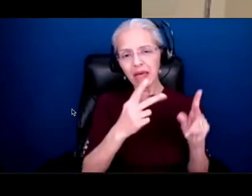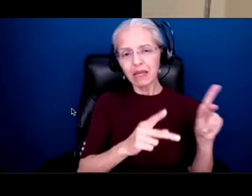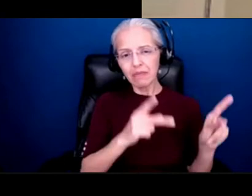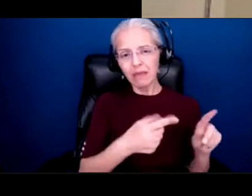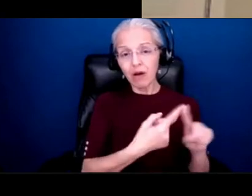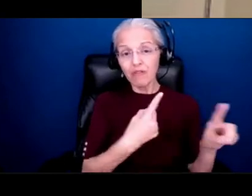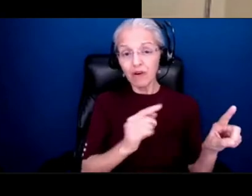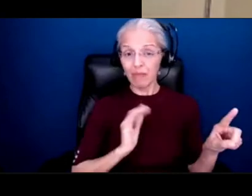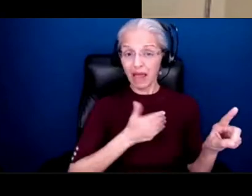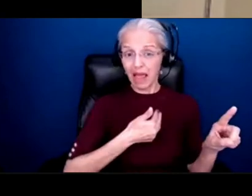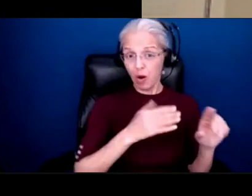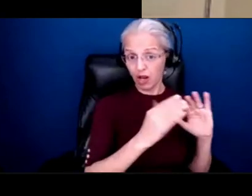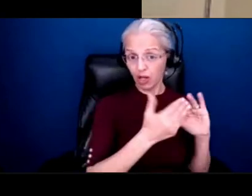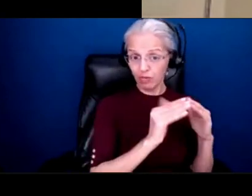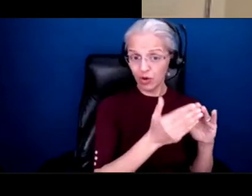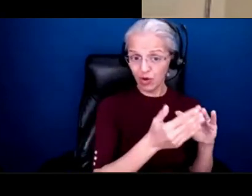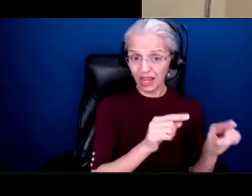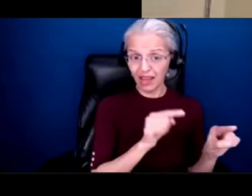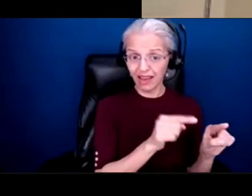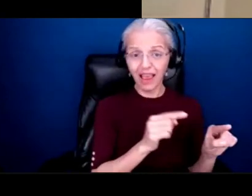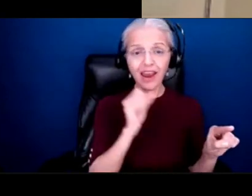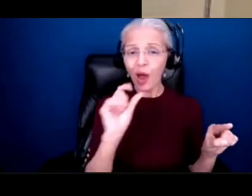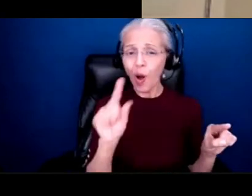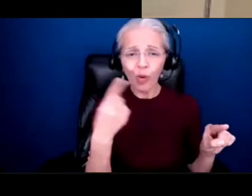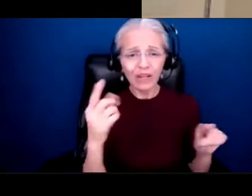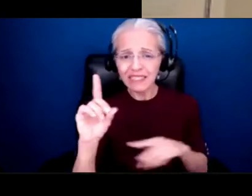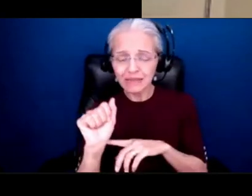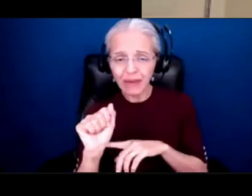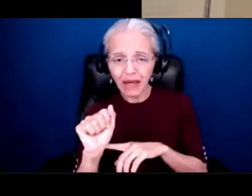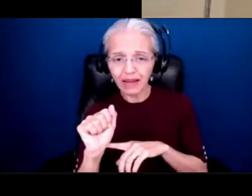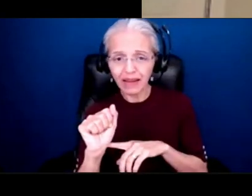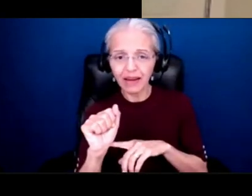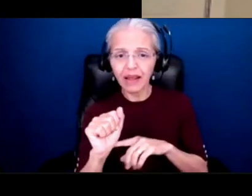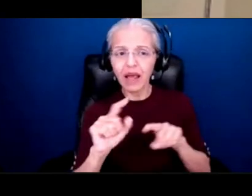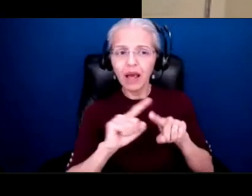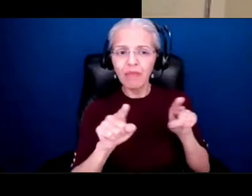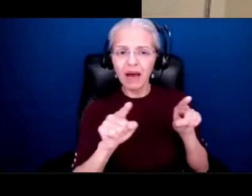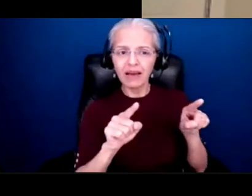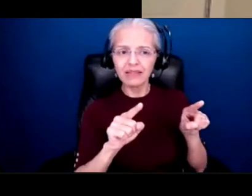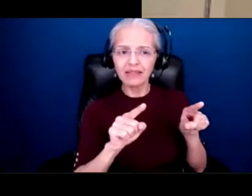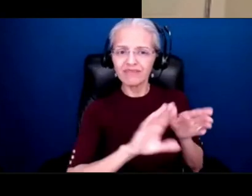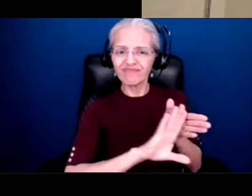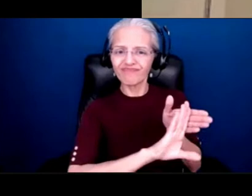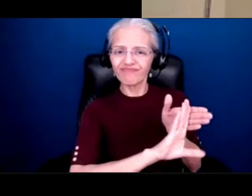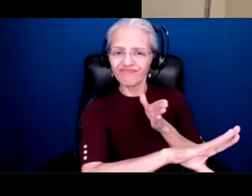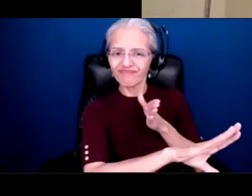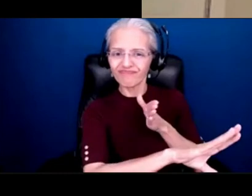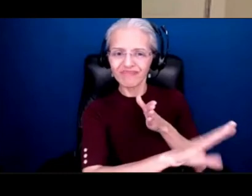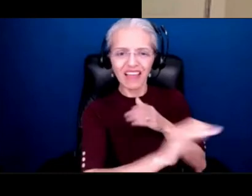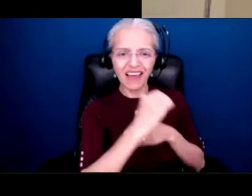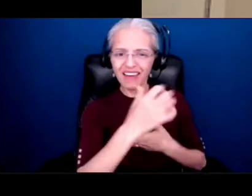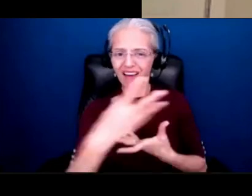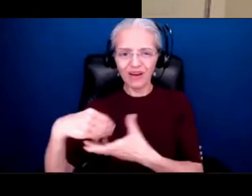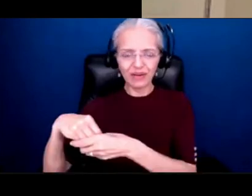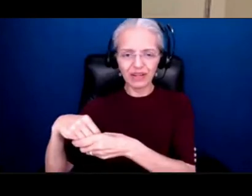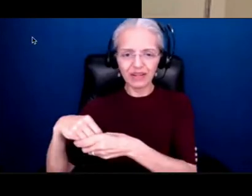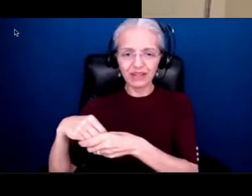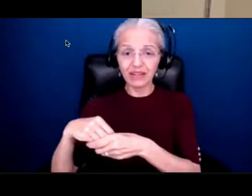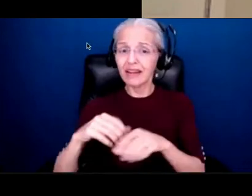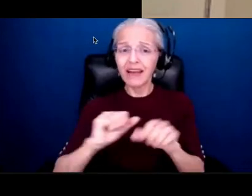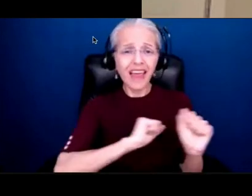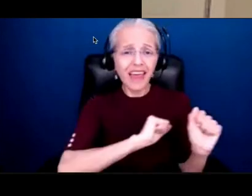not just the disabled people, have been left out of almost every field.